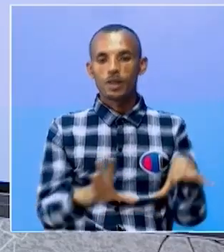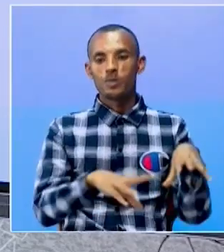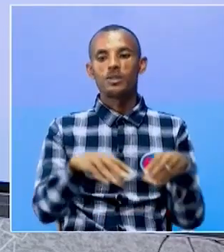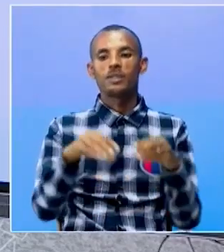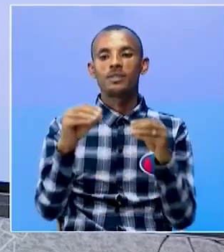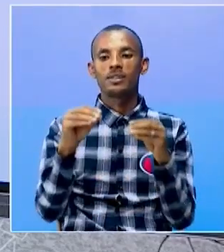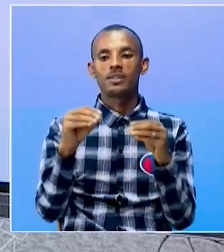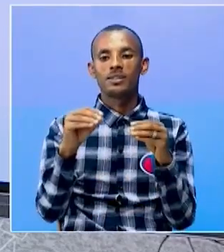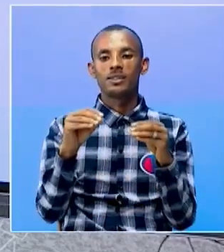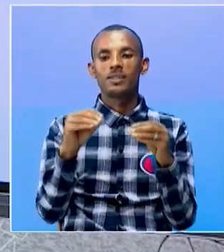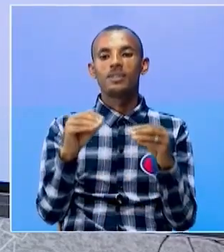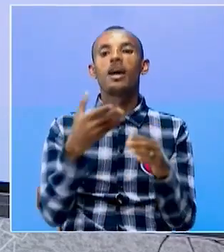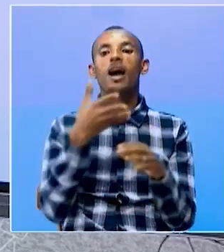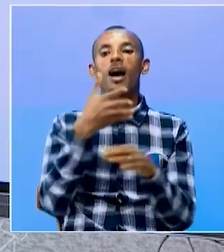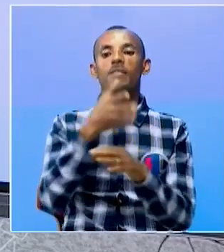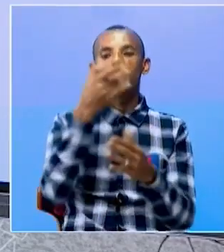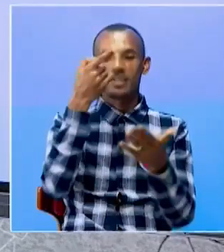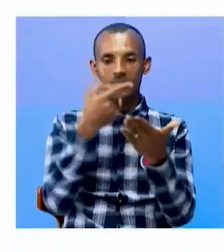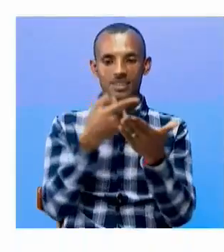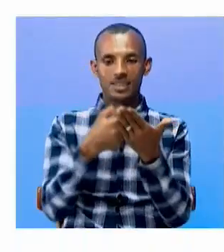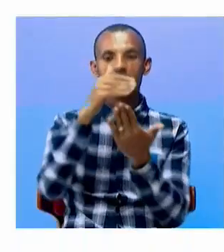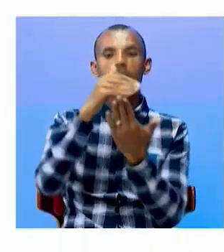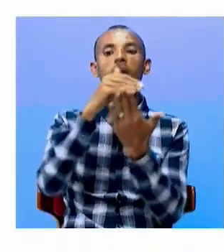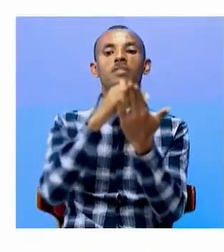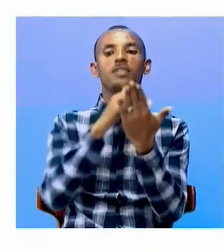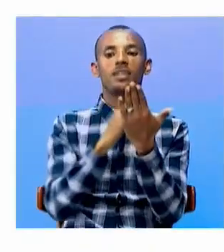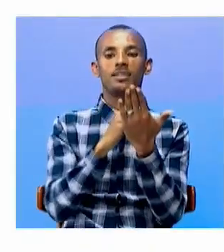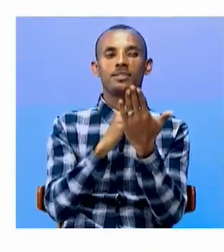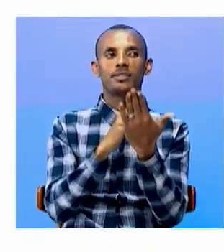Students, after this lesson,